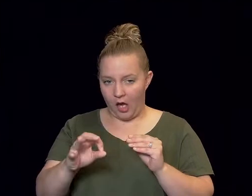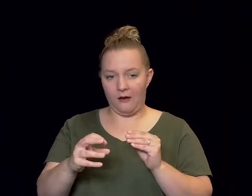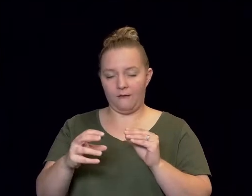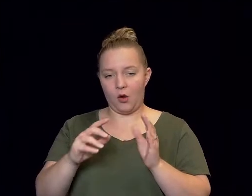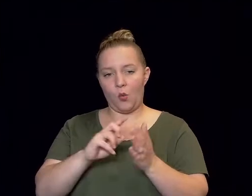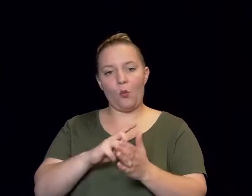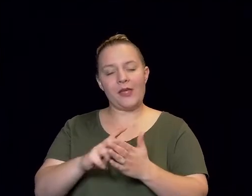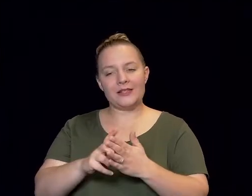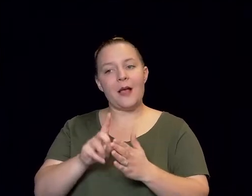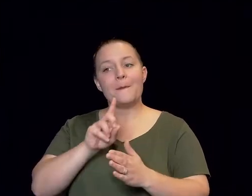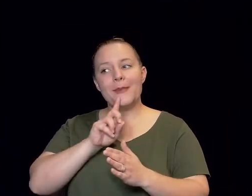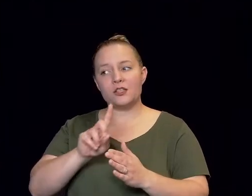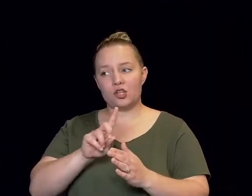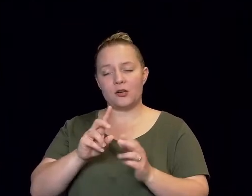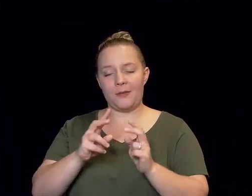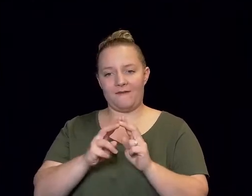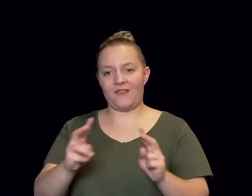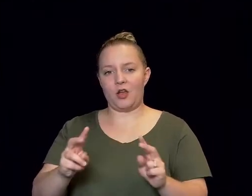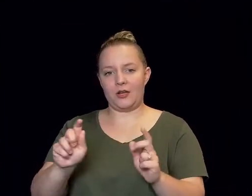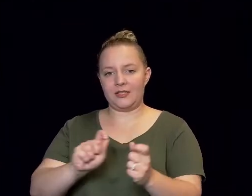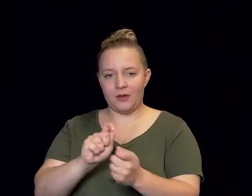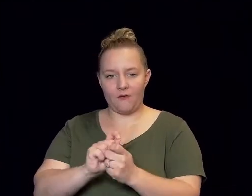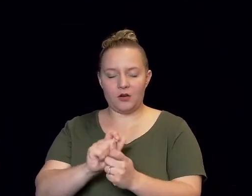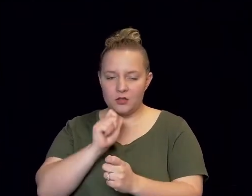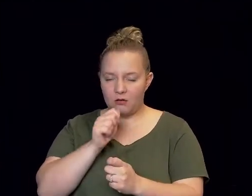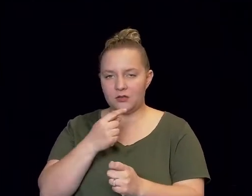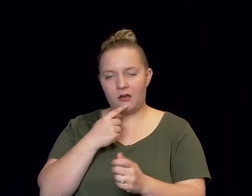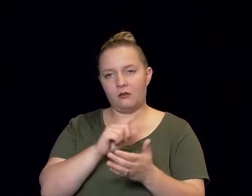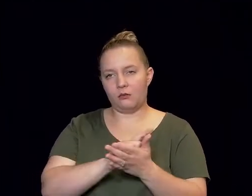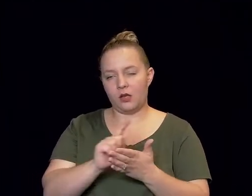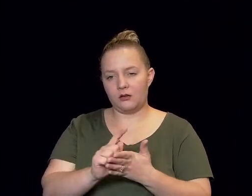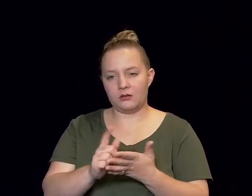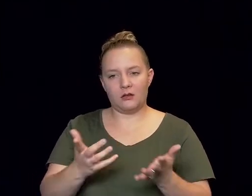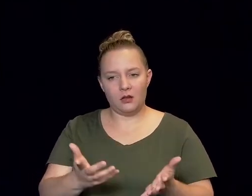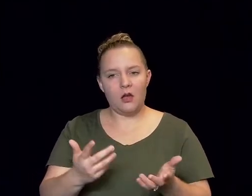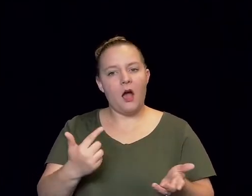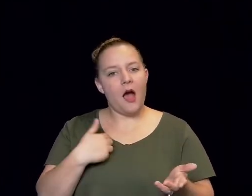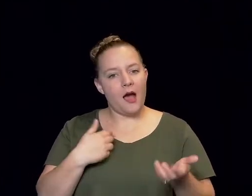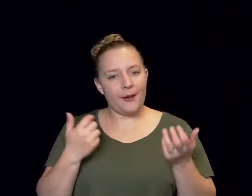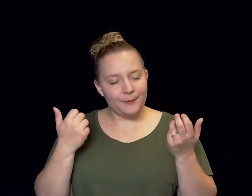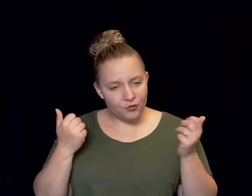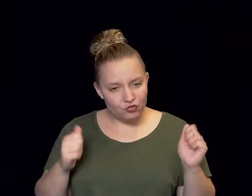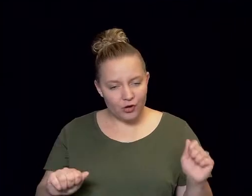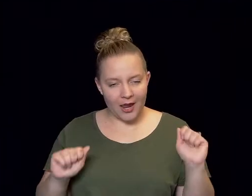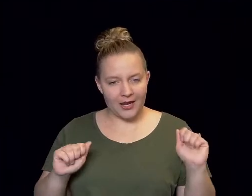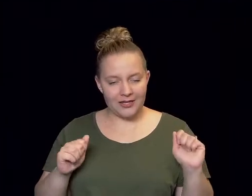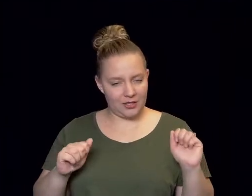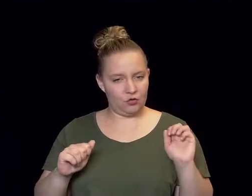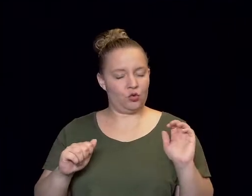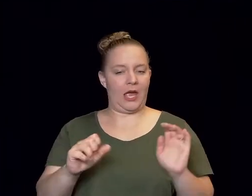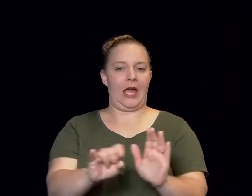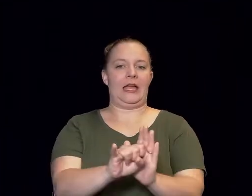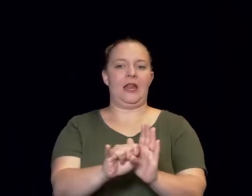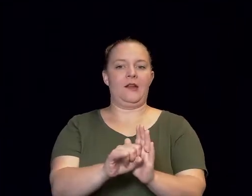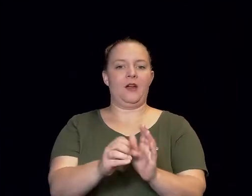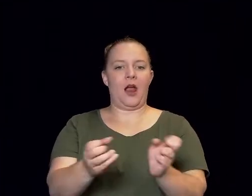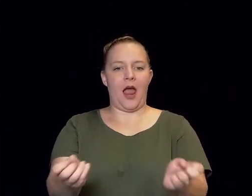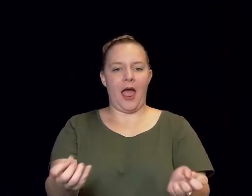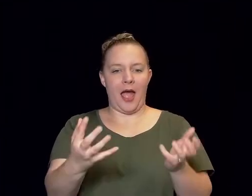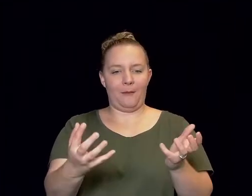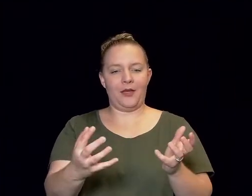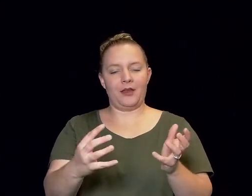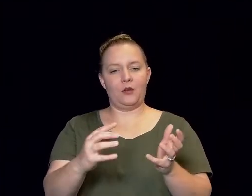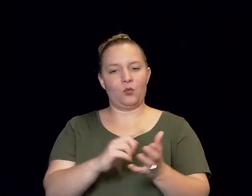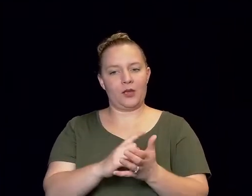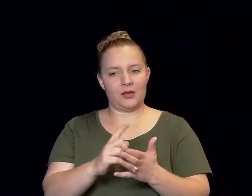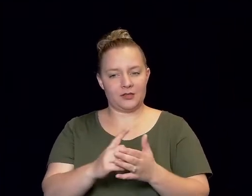very specific. Don't just say weeks. So that's what I'm trying to identify for any number of weeks for our